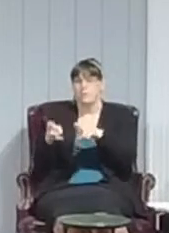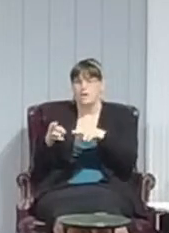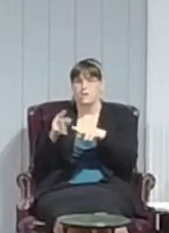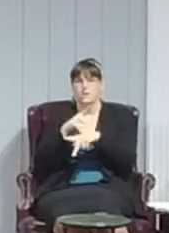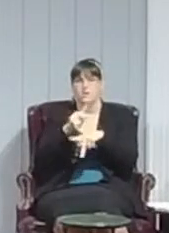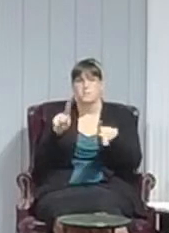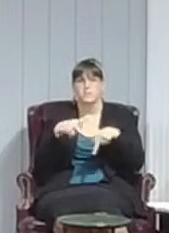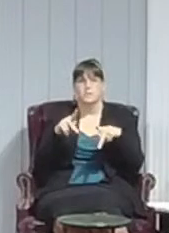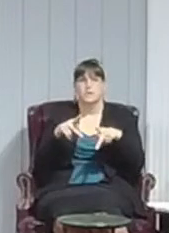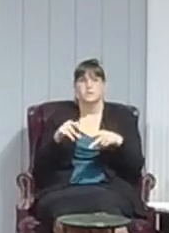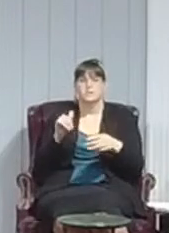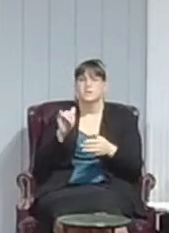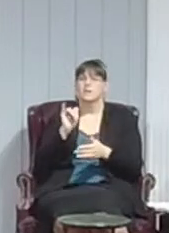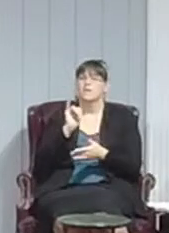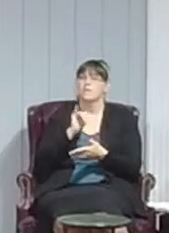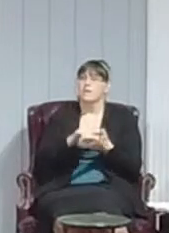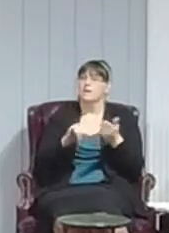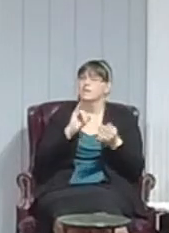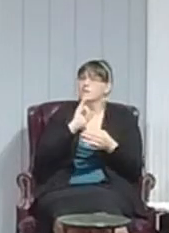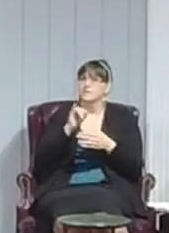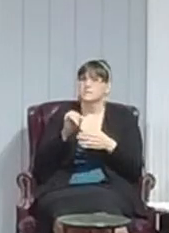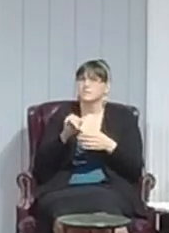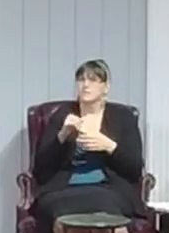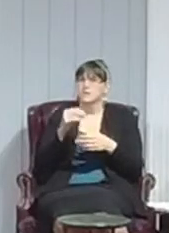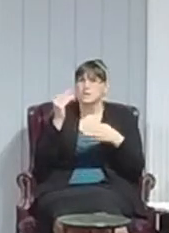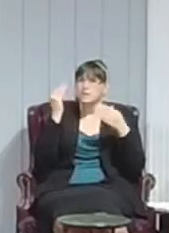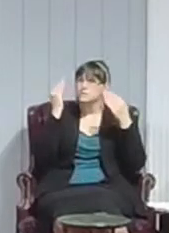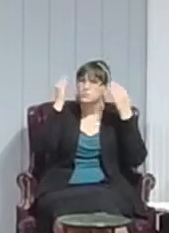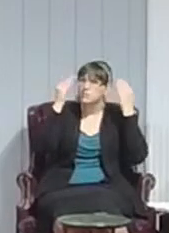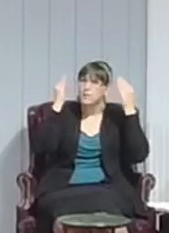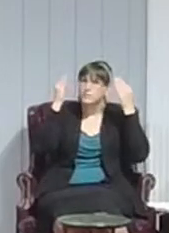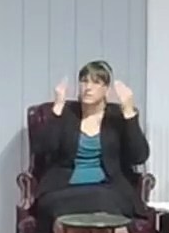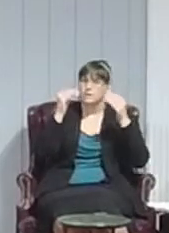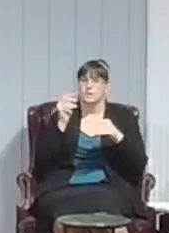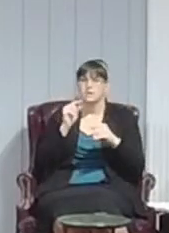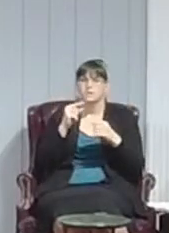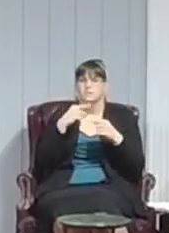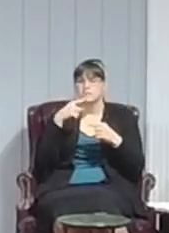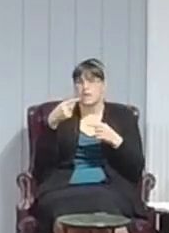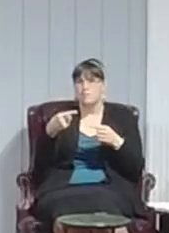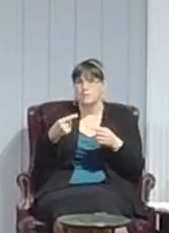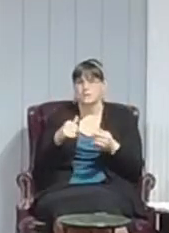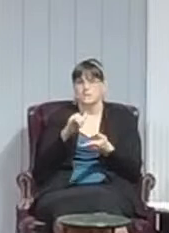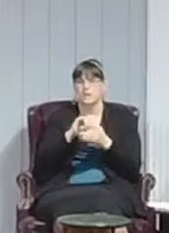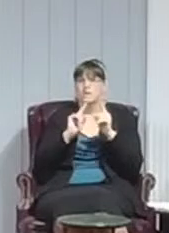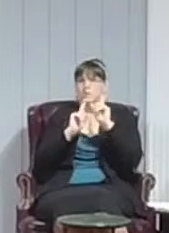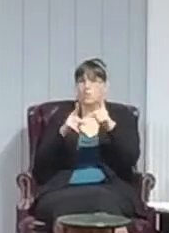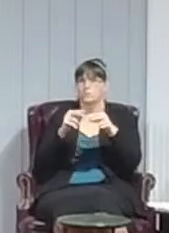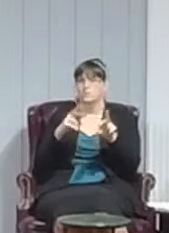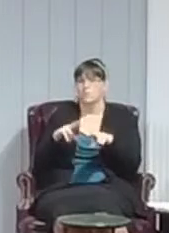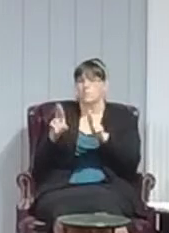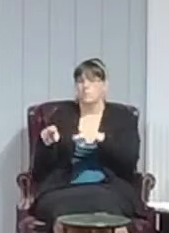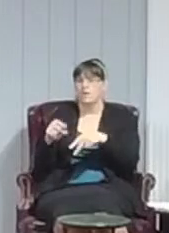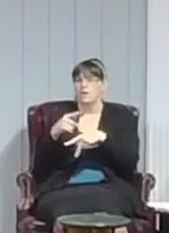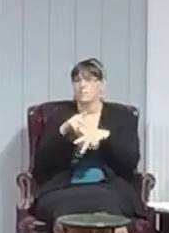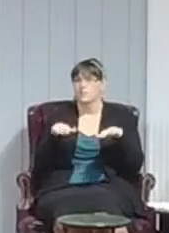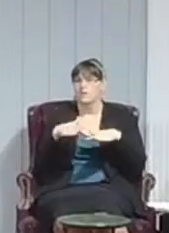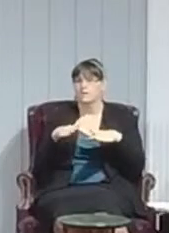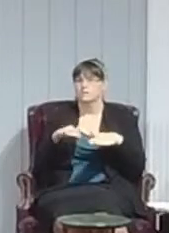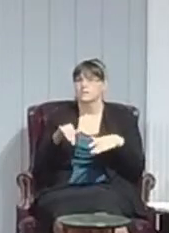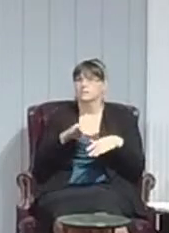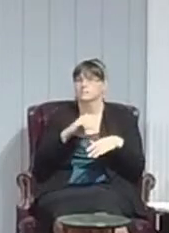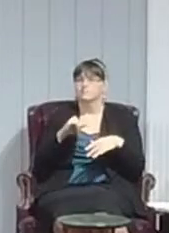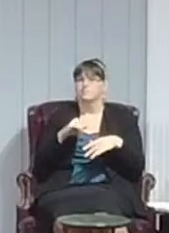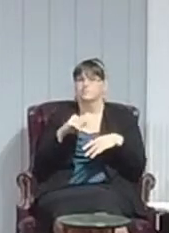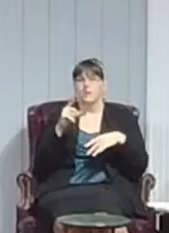that's not a troubling statement, that he goes to prepare a place. And I try to think of some illustrations of this too. When someone goes